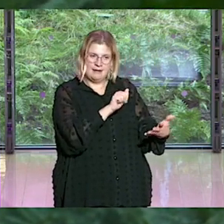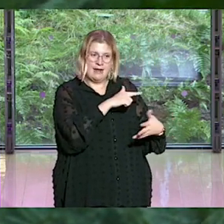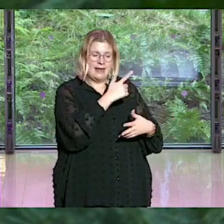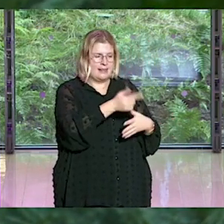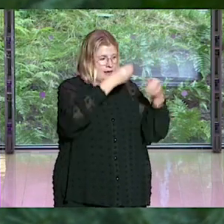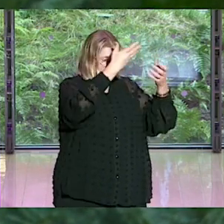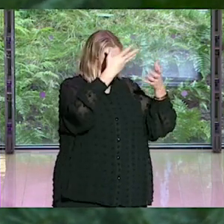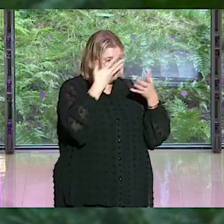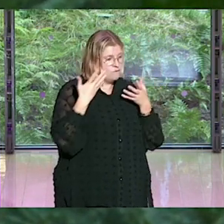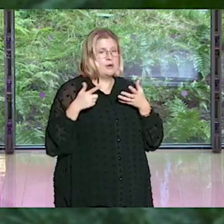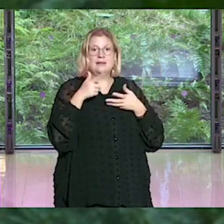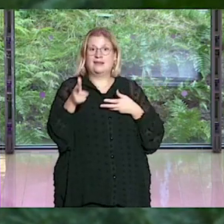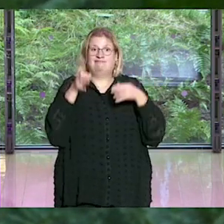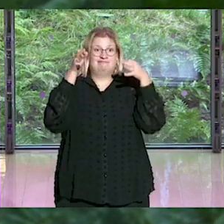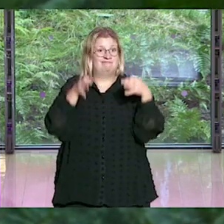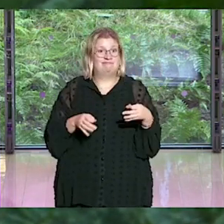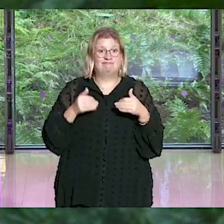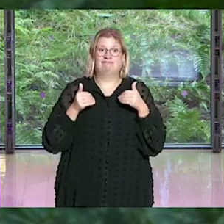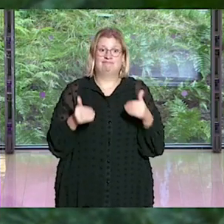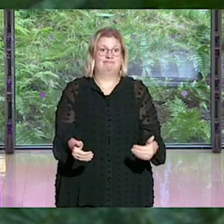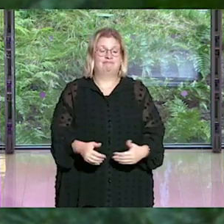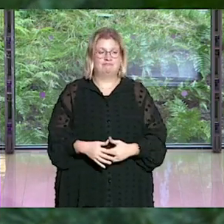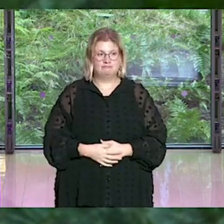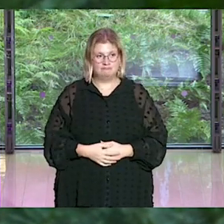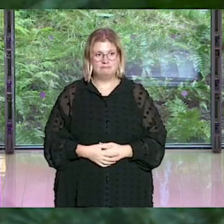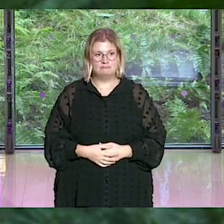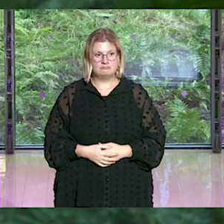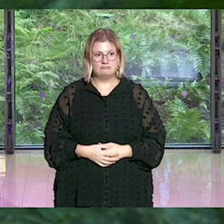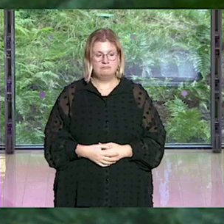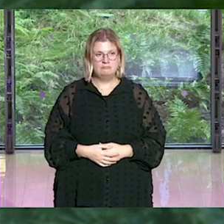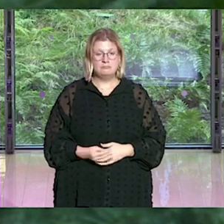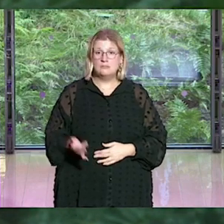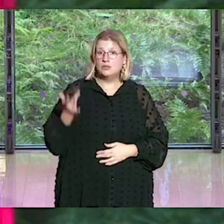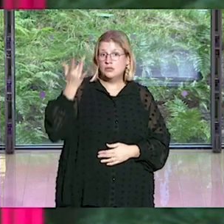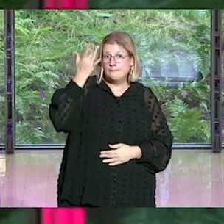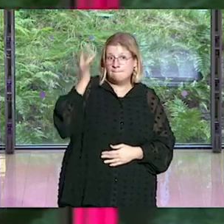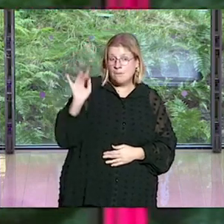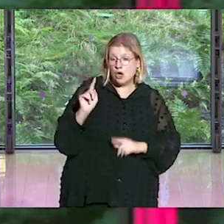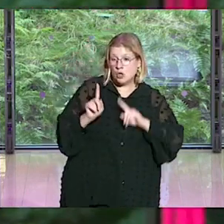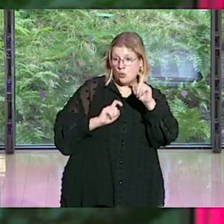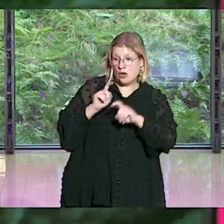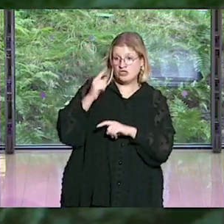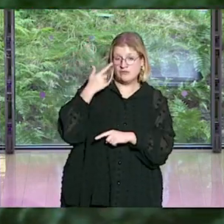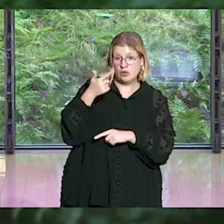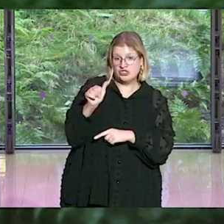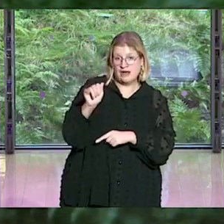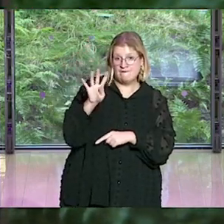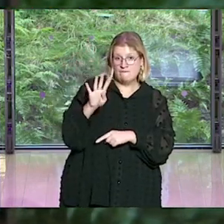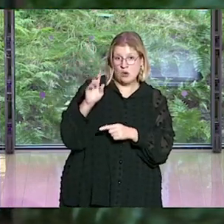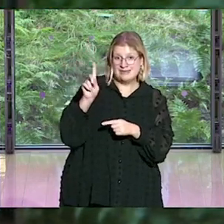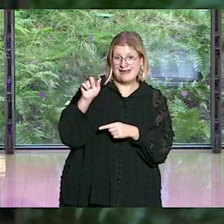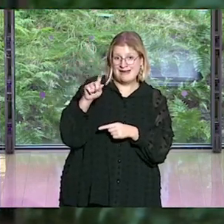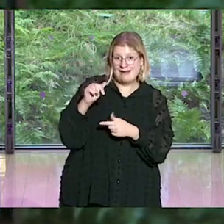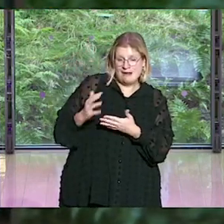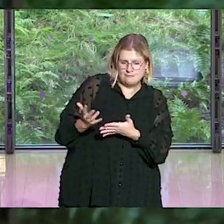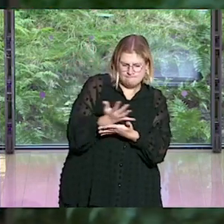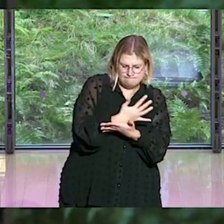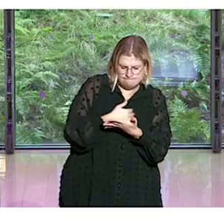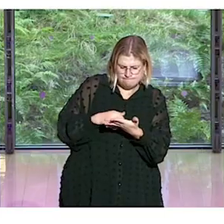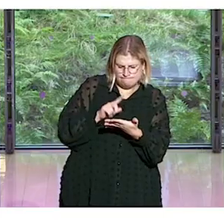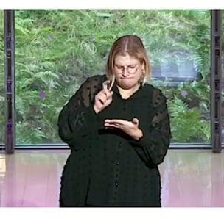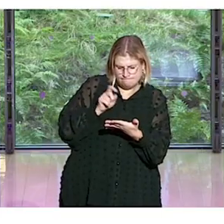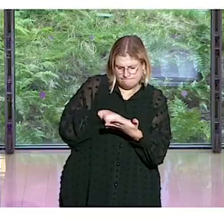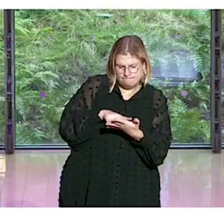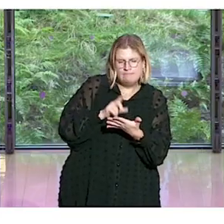make informed decisions. By asking smart questions of your GA4 data, you can make